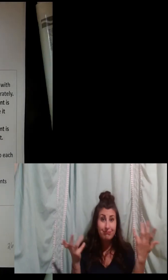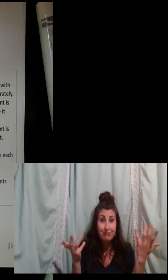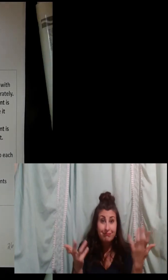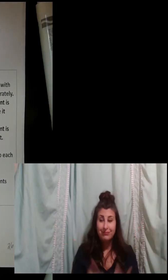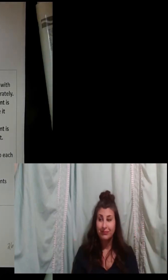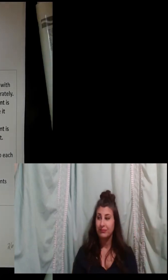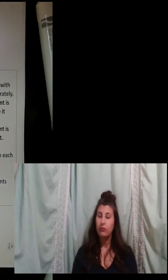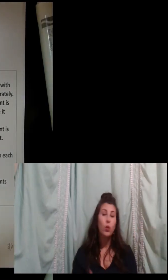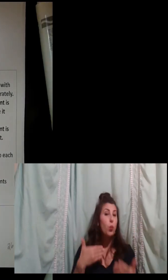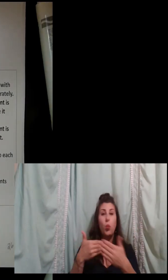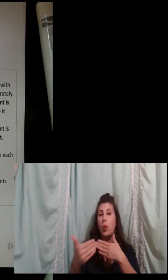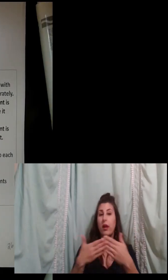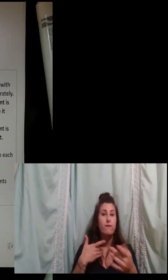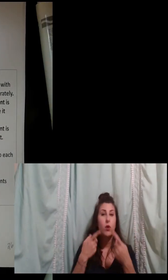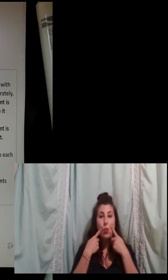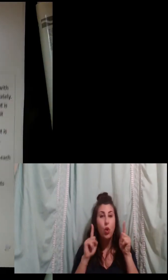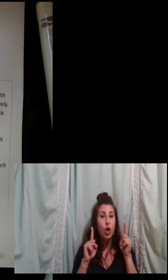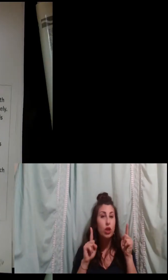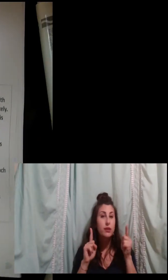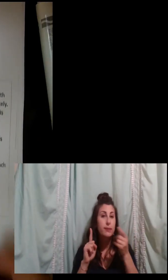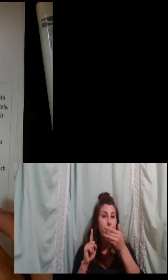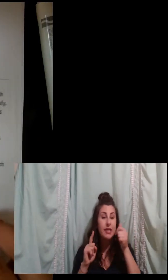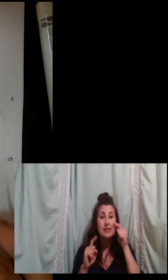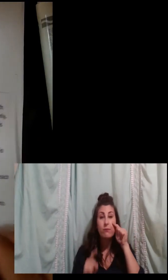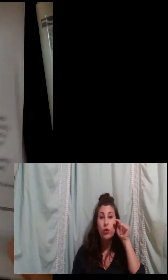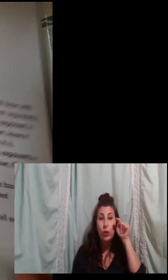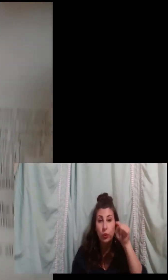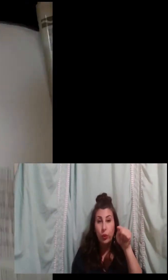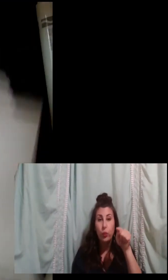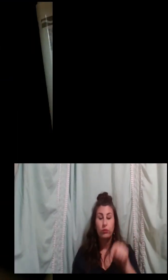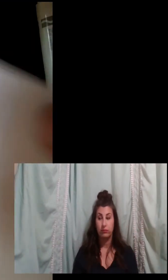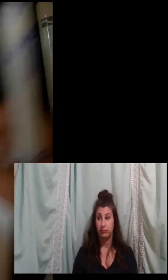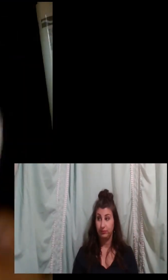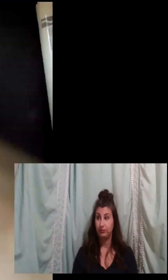one. Whatever works for you.